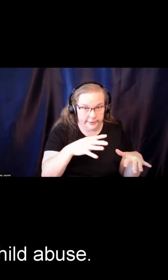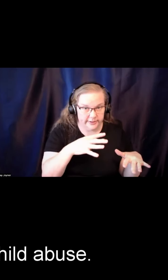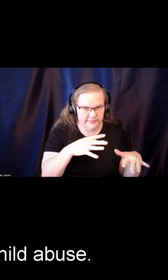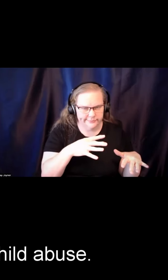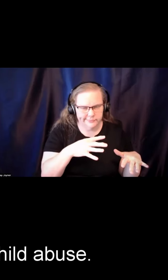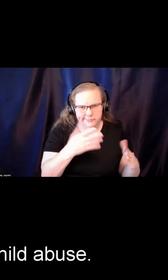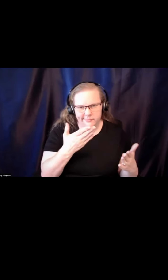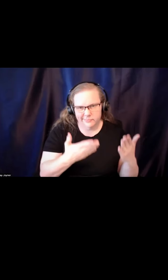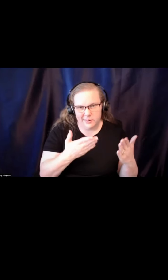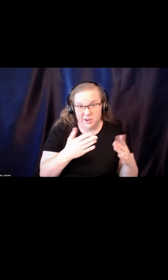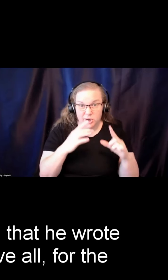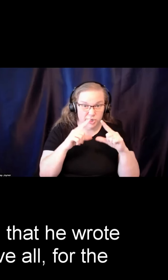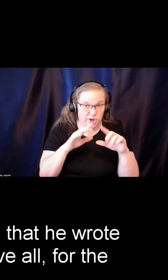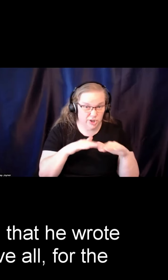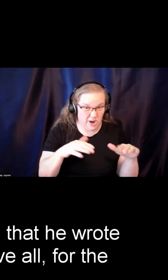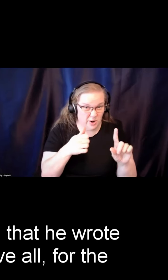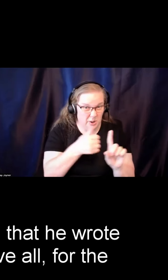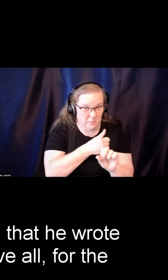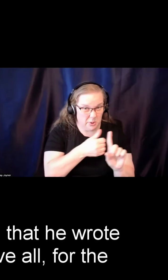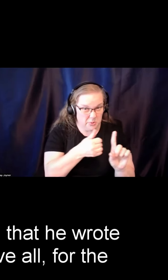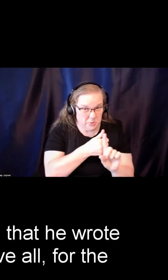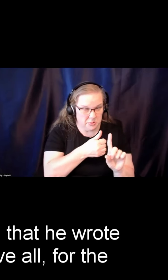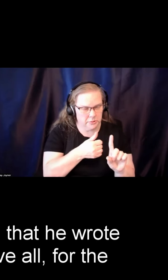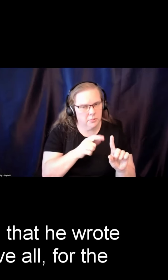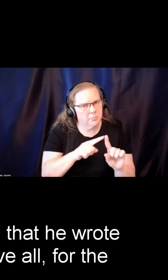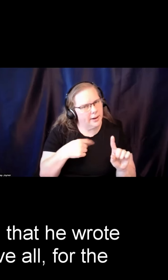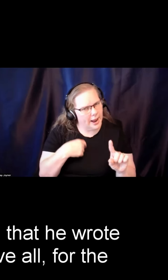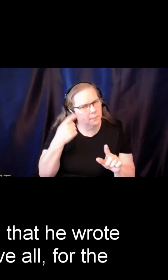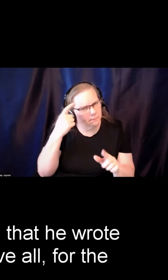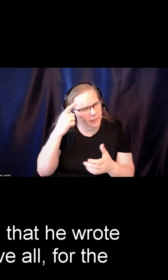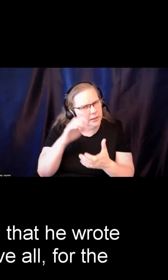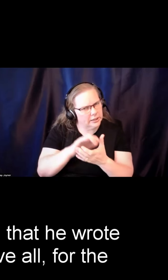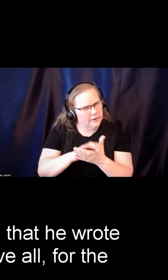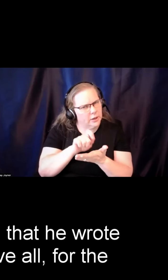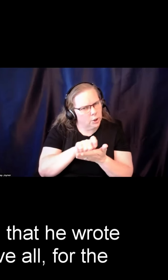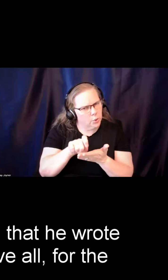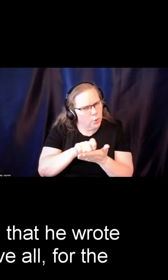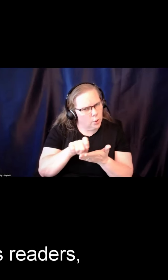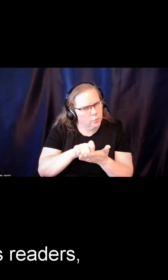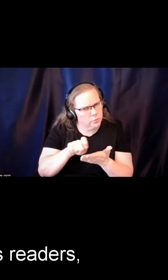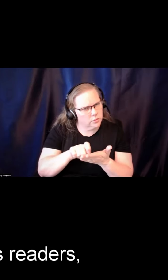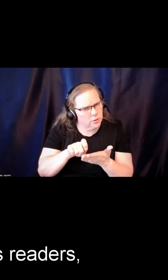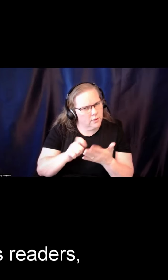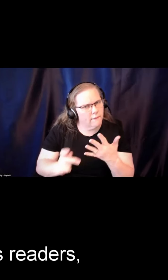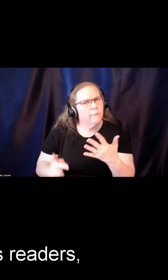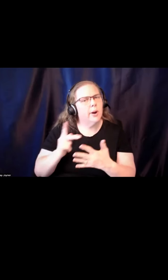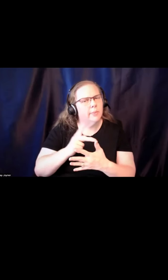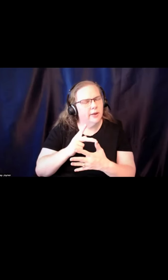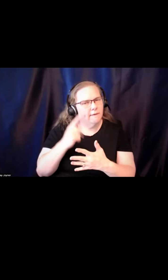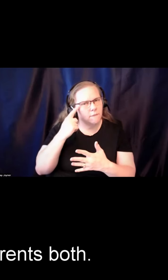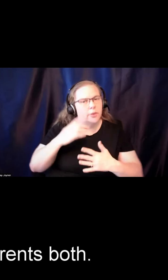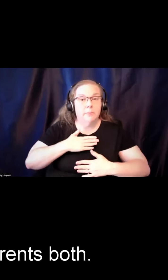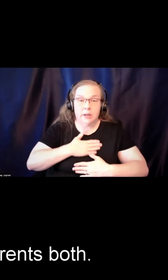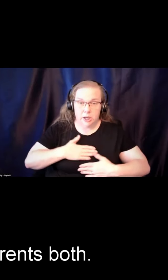not child abuse. I believe, however, that he wrote primarily, far above all, for the pleasure of his